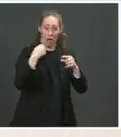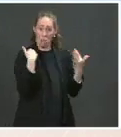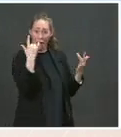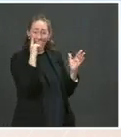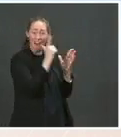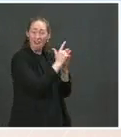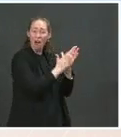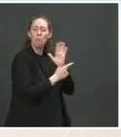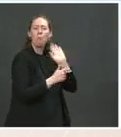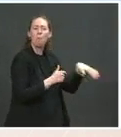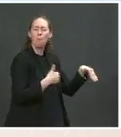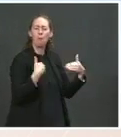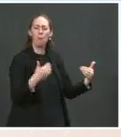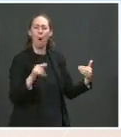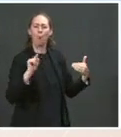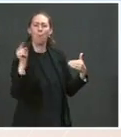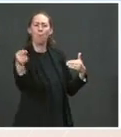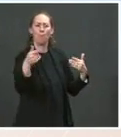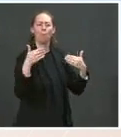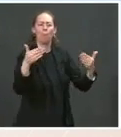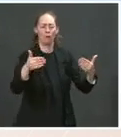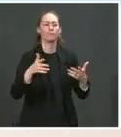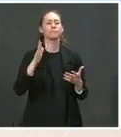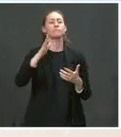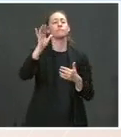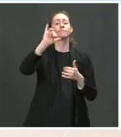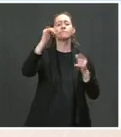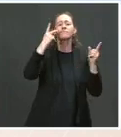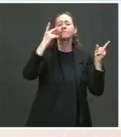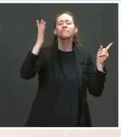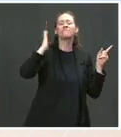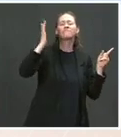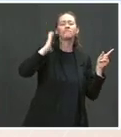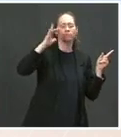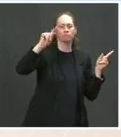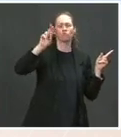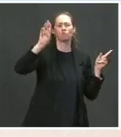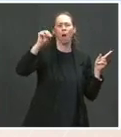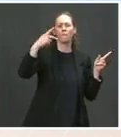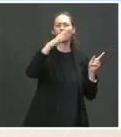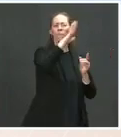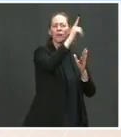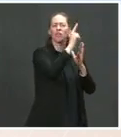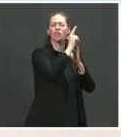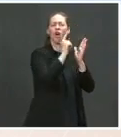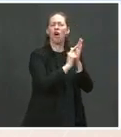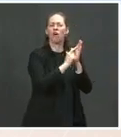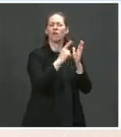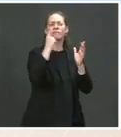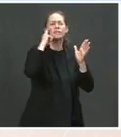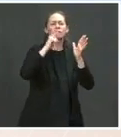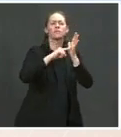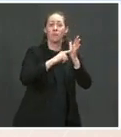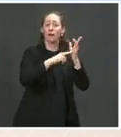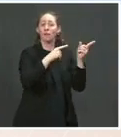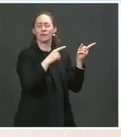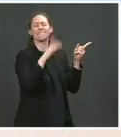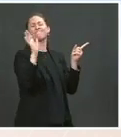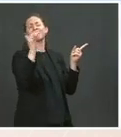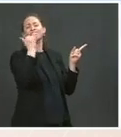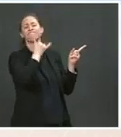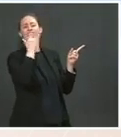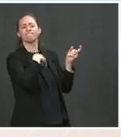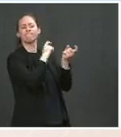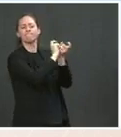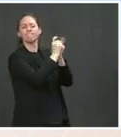Trump administration memo that limited the use of consent decrees with respect to investigation of police departments. The president also pledged